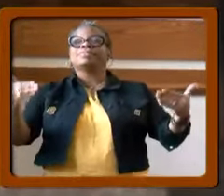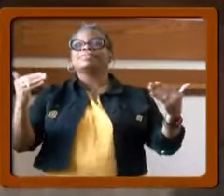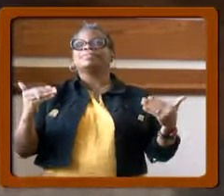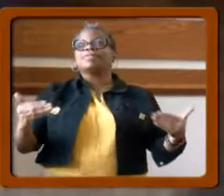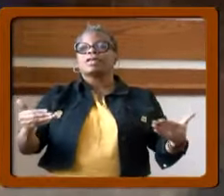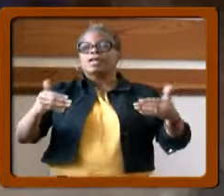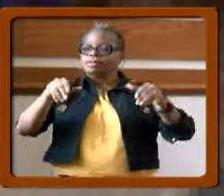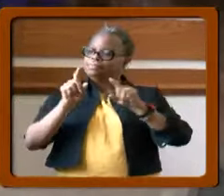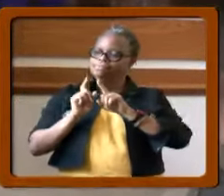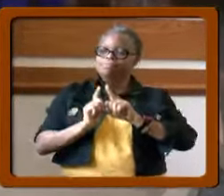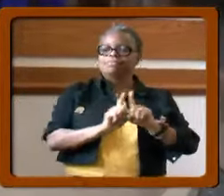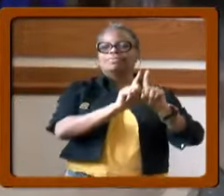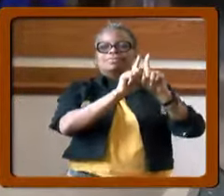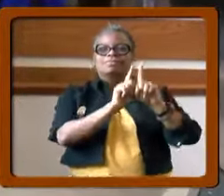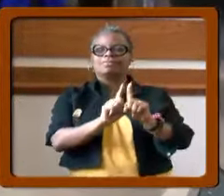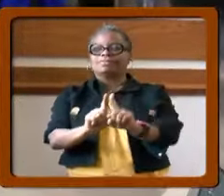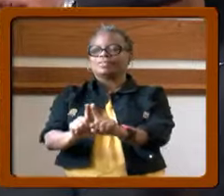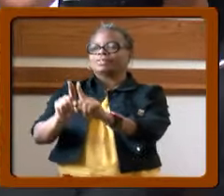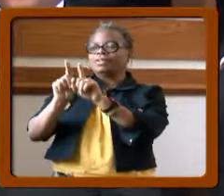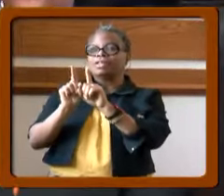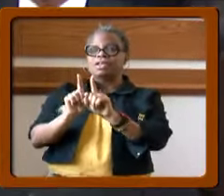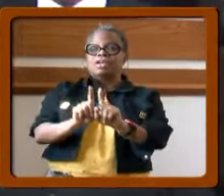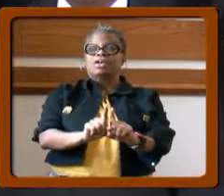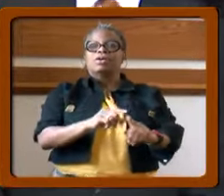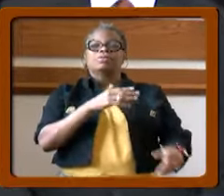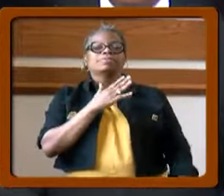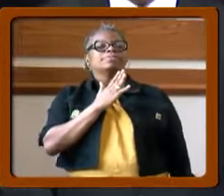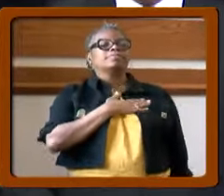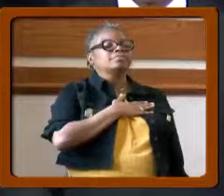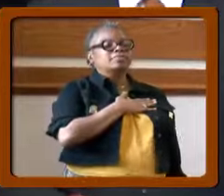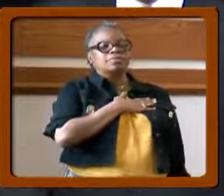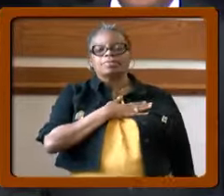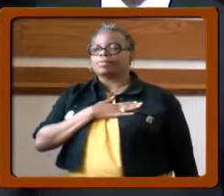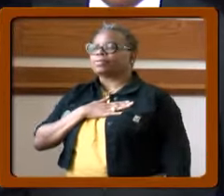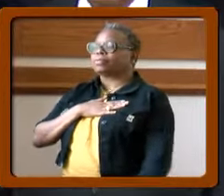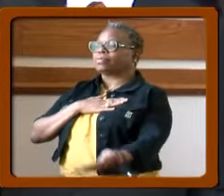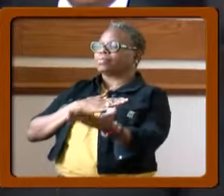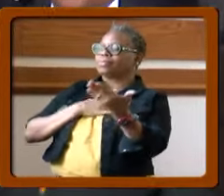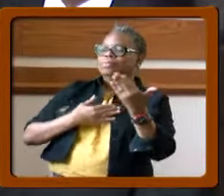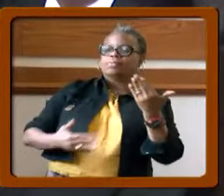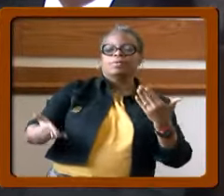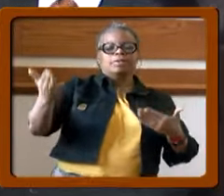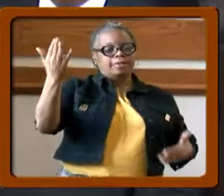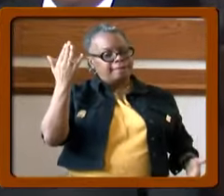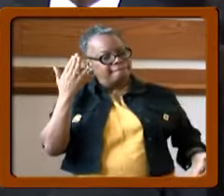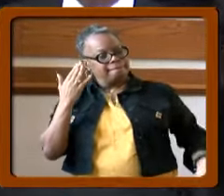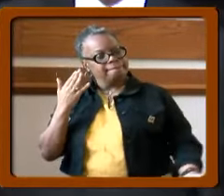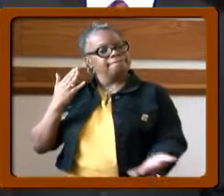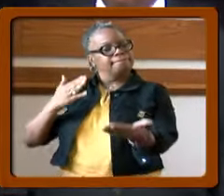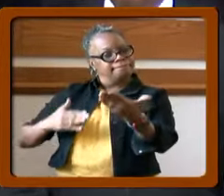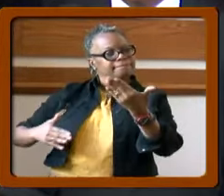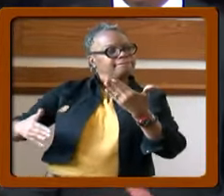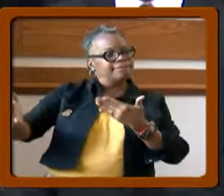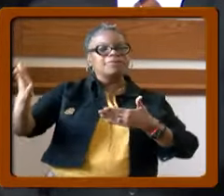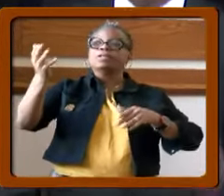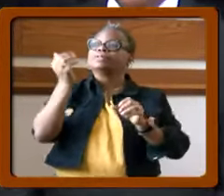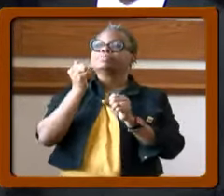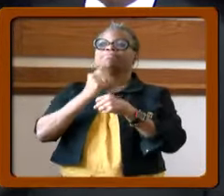how, but you did it. Don't know how at all. Don't know how,